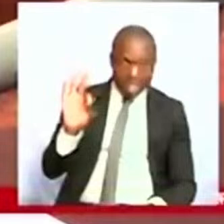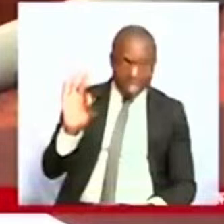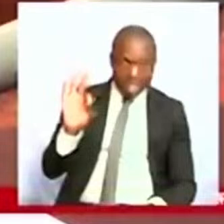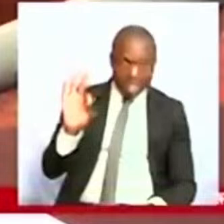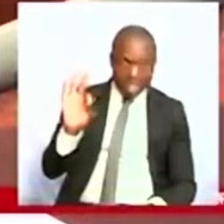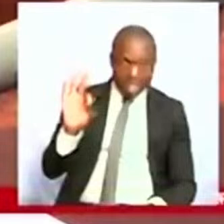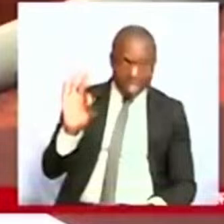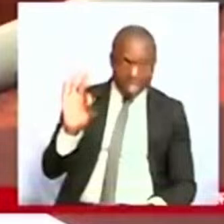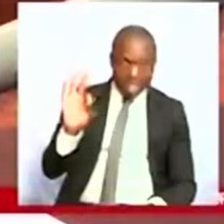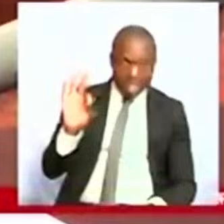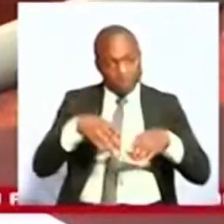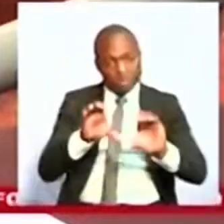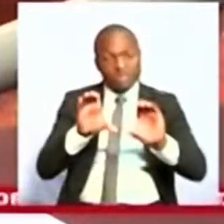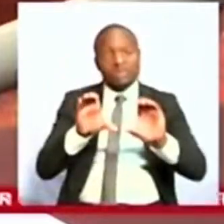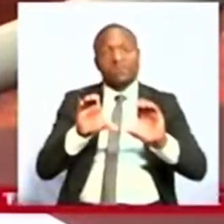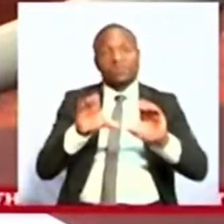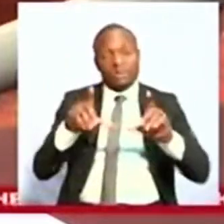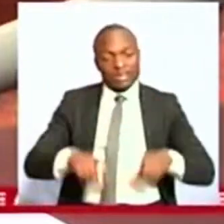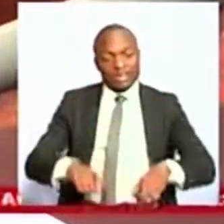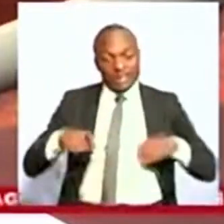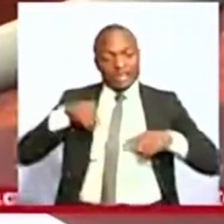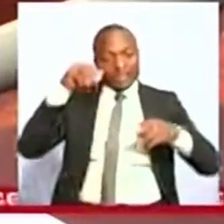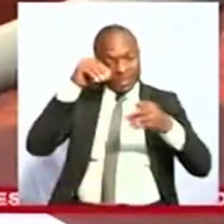life imprisonment.